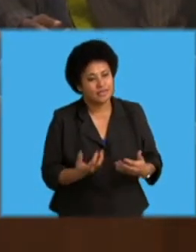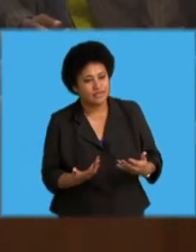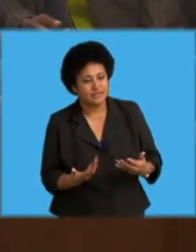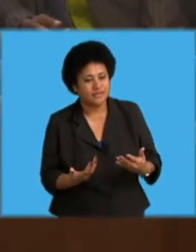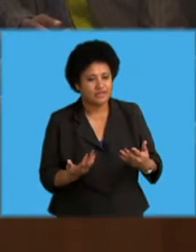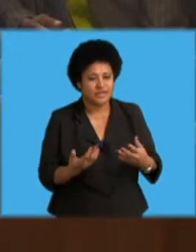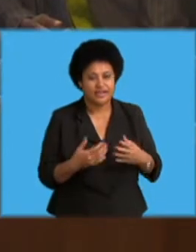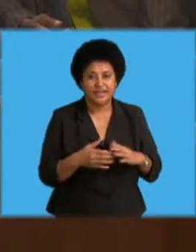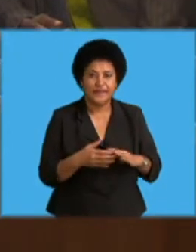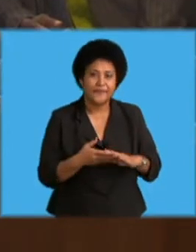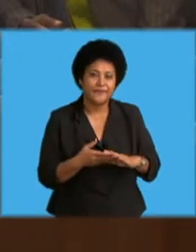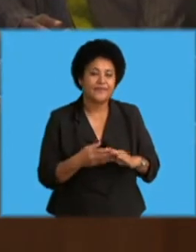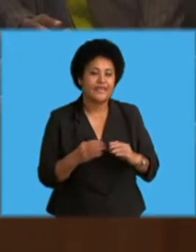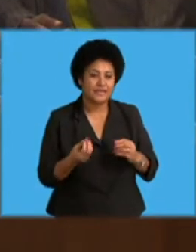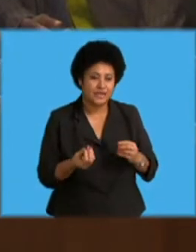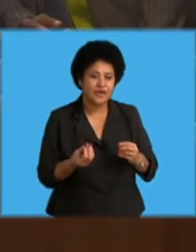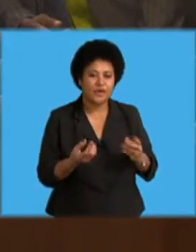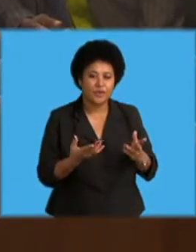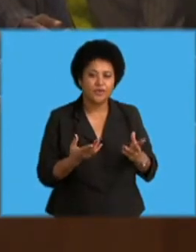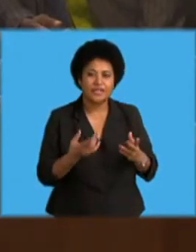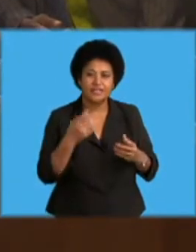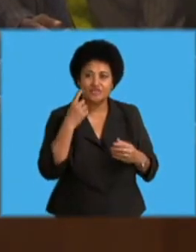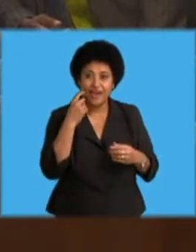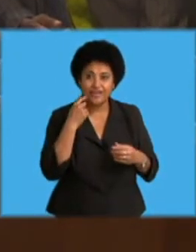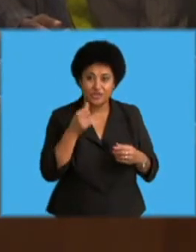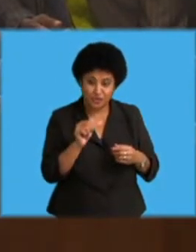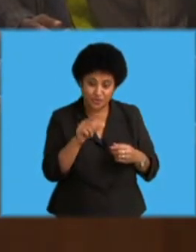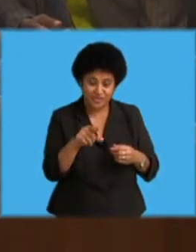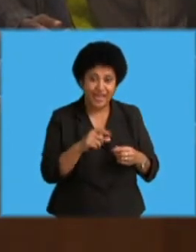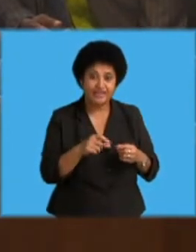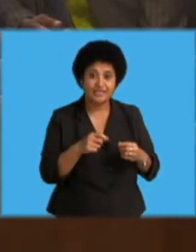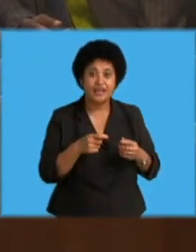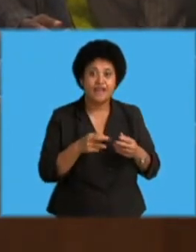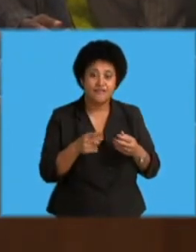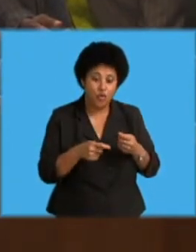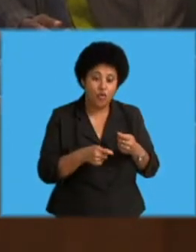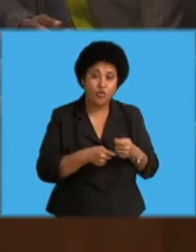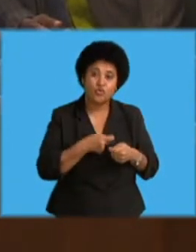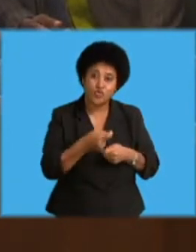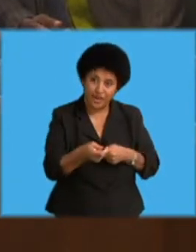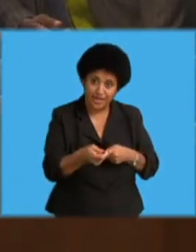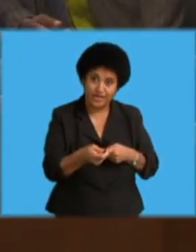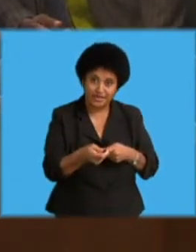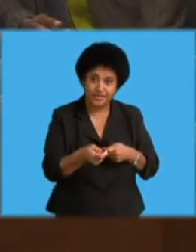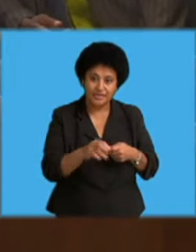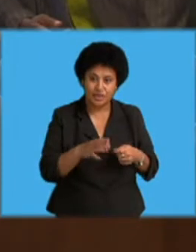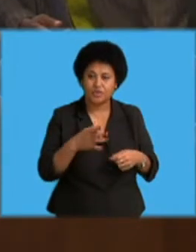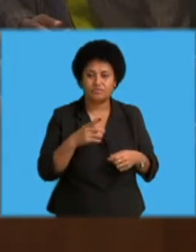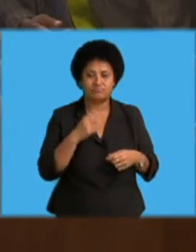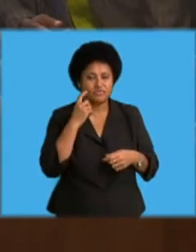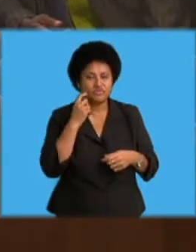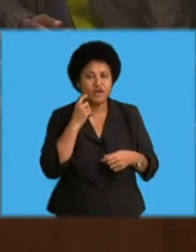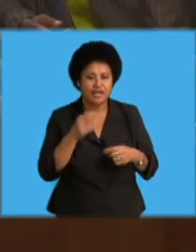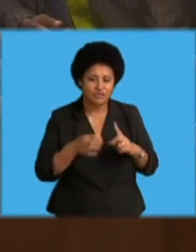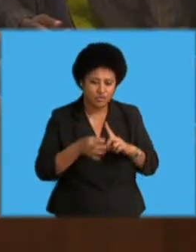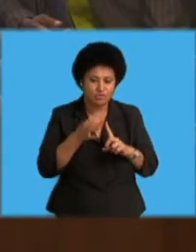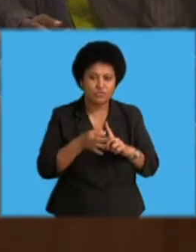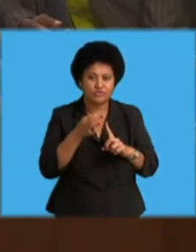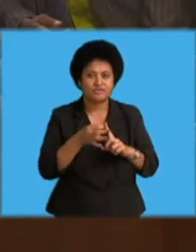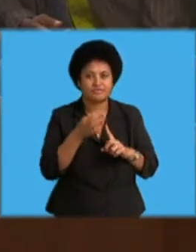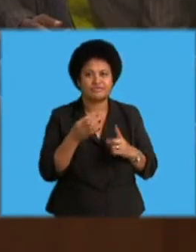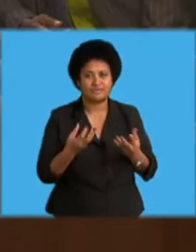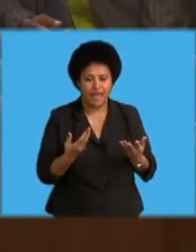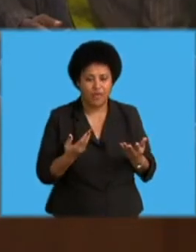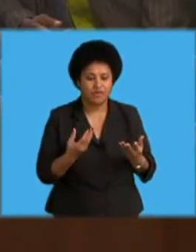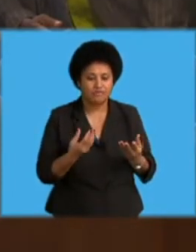secondary trading, and which we need to get into secondary trading, which will actually boost our footprint. Of course, Madam Speaker, as you